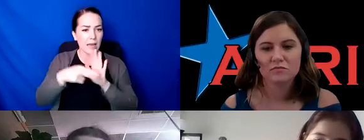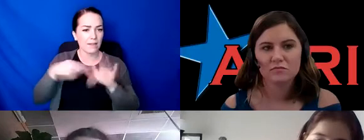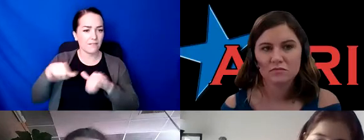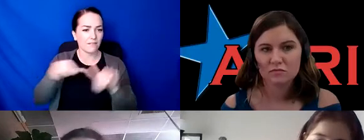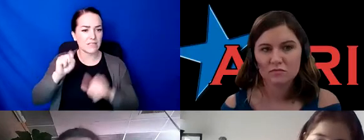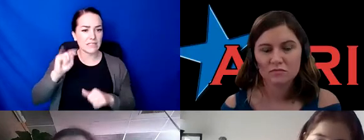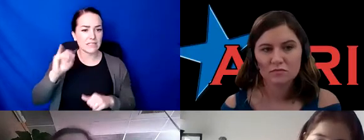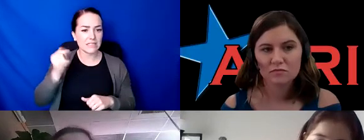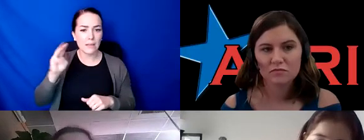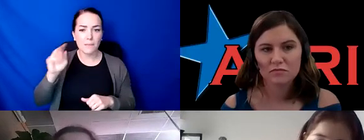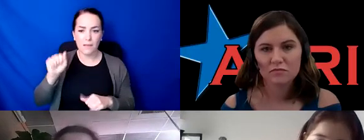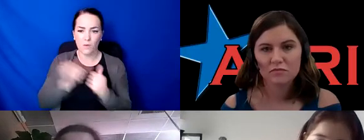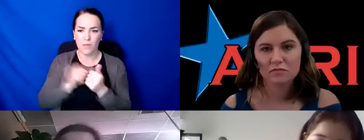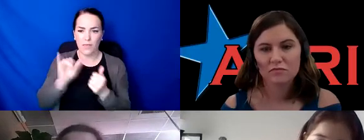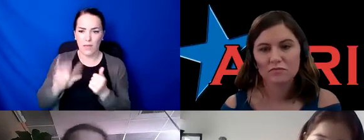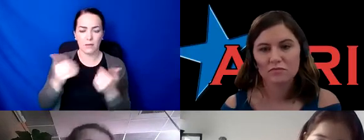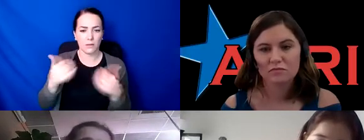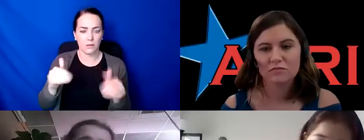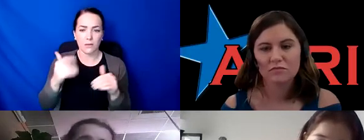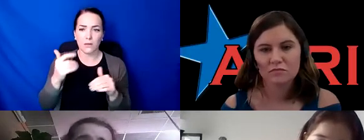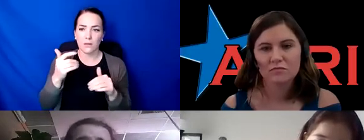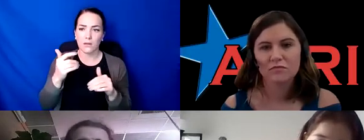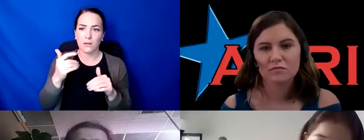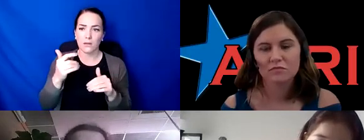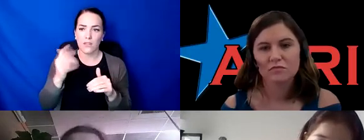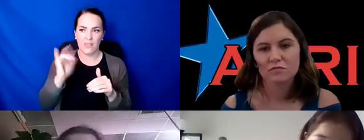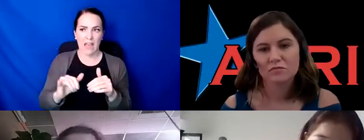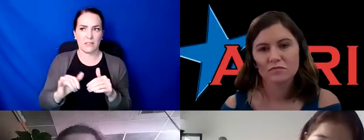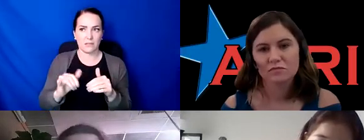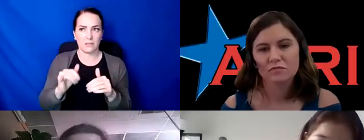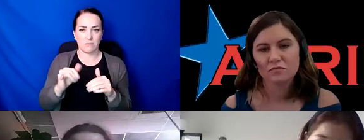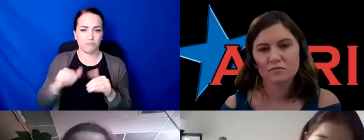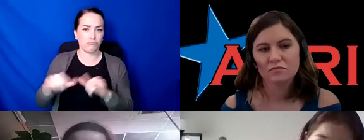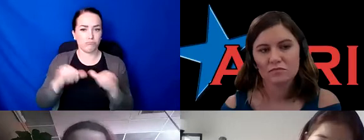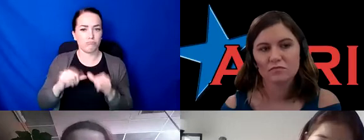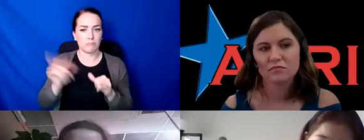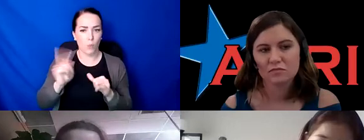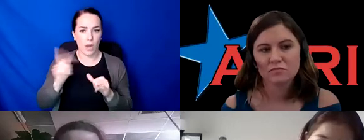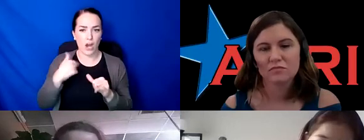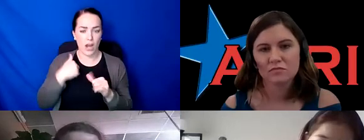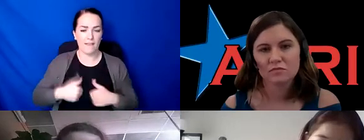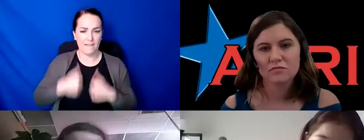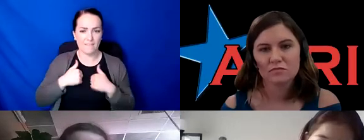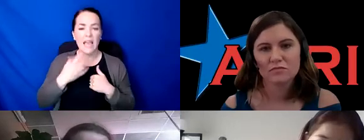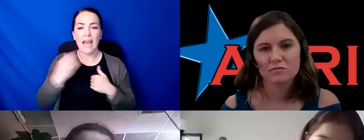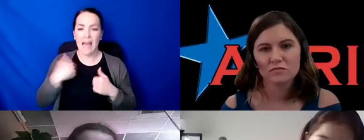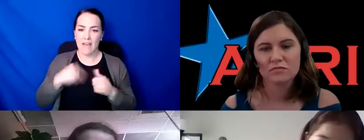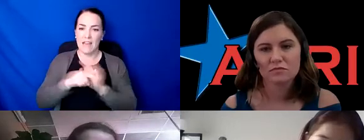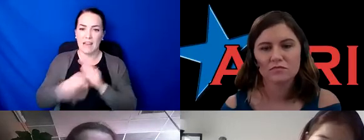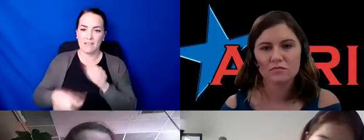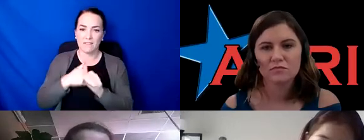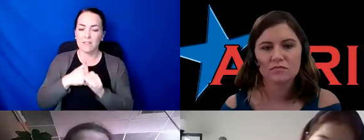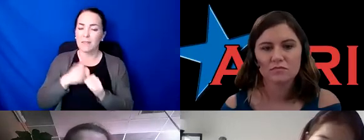Because it's a big part of where we live, but there's a huge stigma behind it. And it's like, no, it should just be more